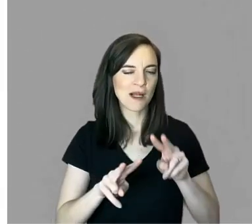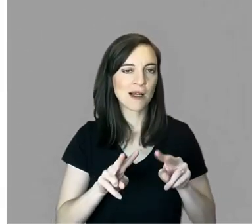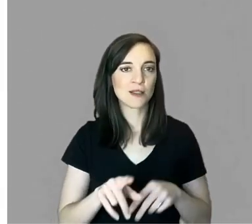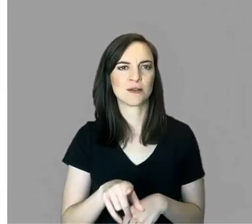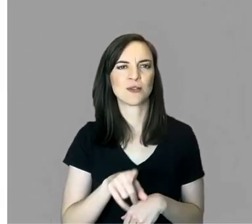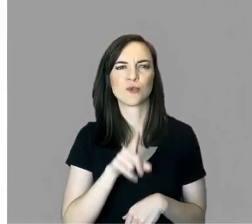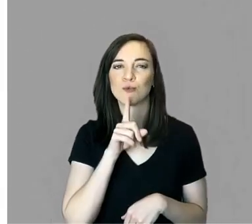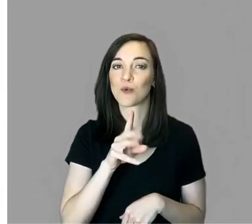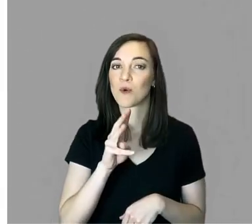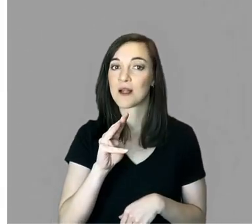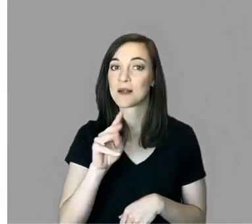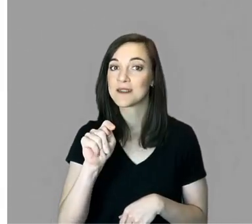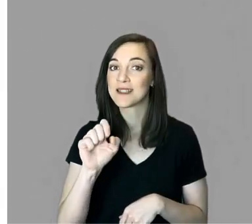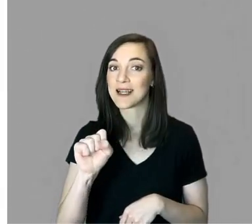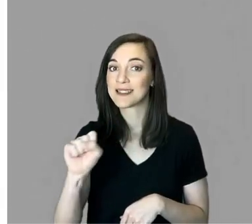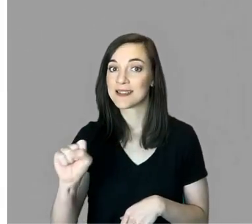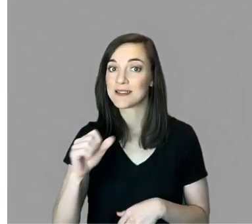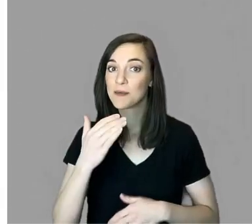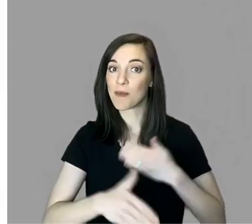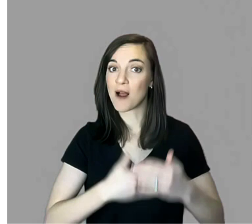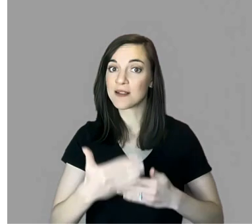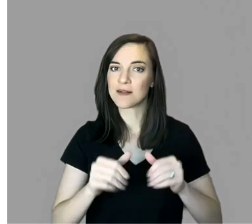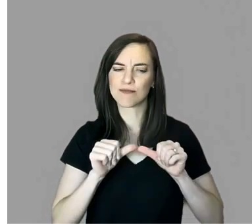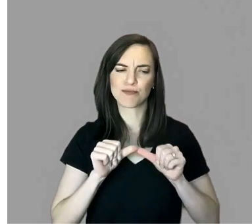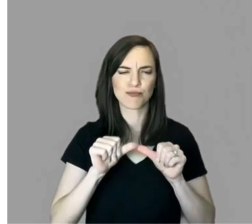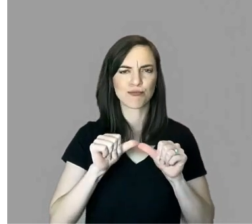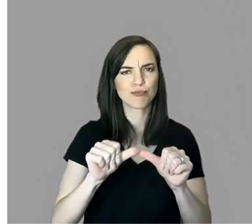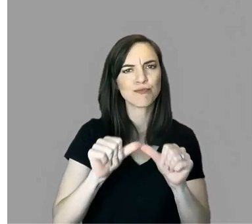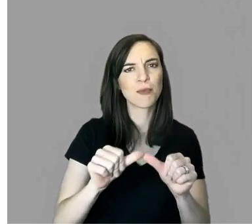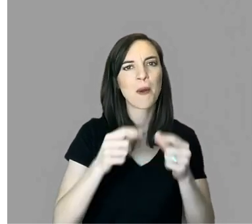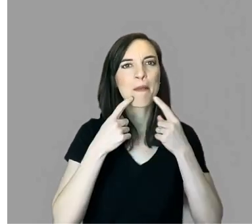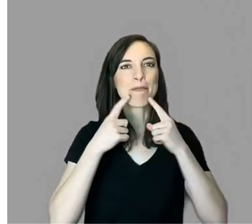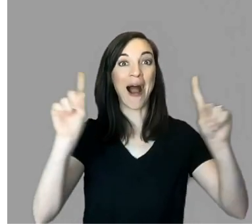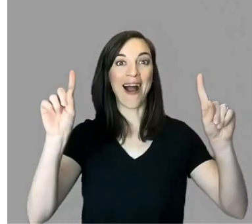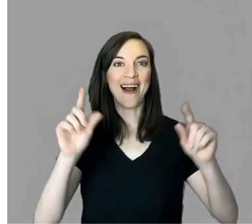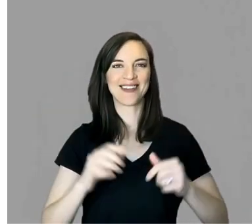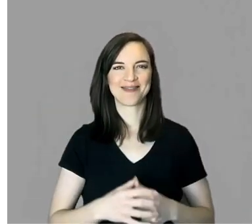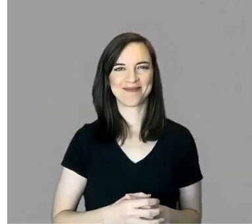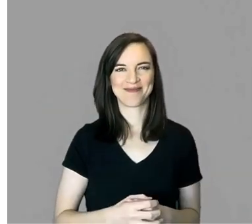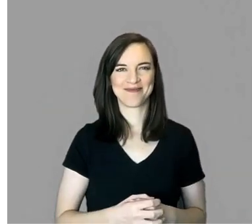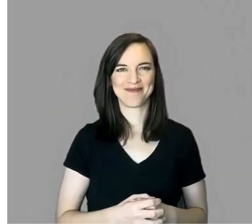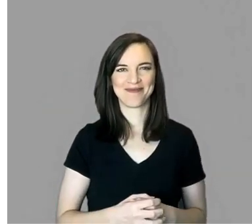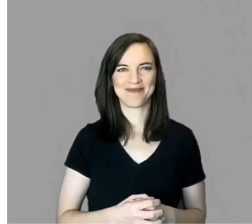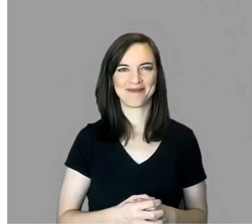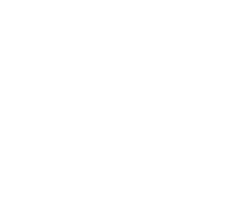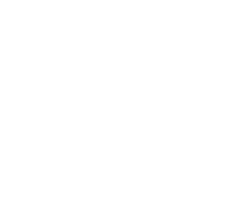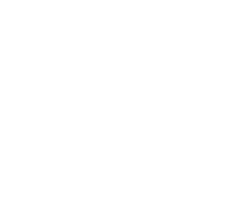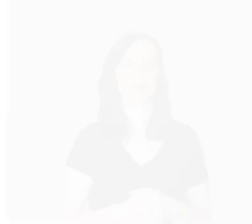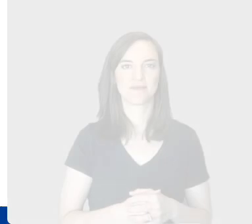Progress monitoring will help ensure that the steps in the MTSS process are being followed with fidelity.